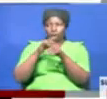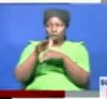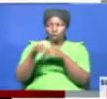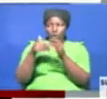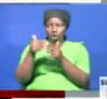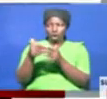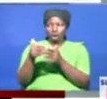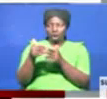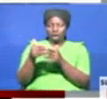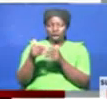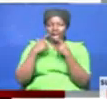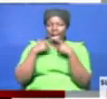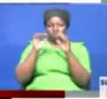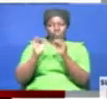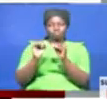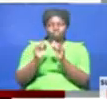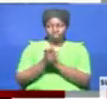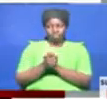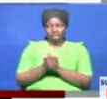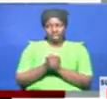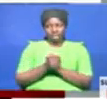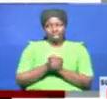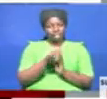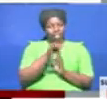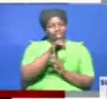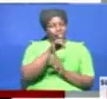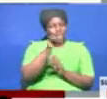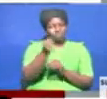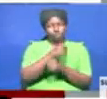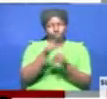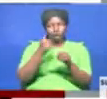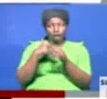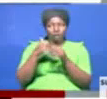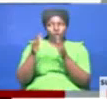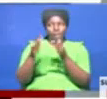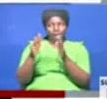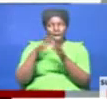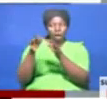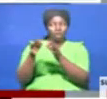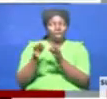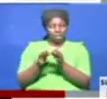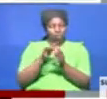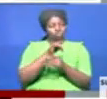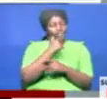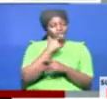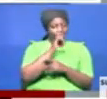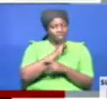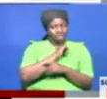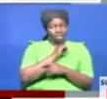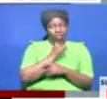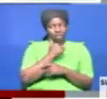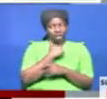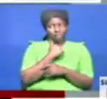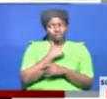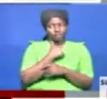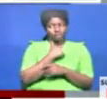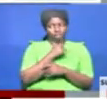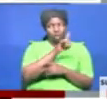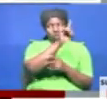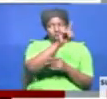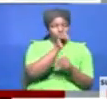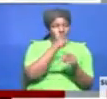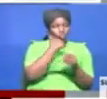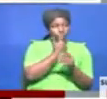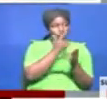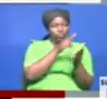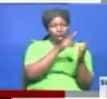that itself can't be. There can't be transparency there and accountability. Okay. Yeah. Now you'd argue there's a question I put: who uploaded these